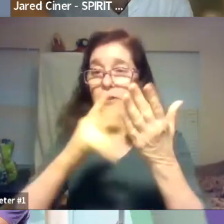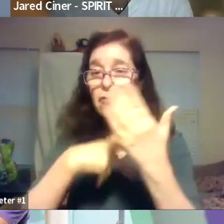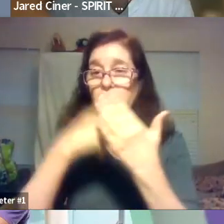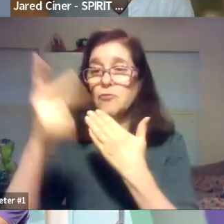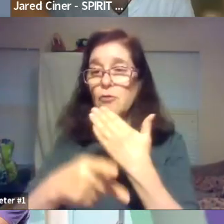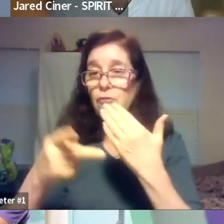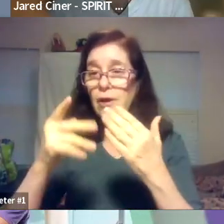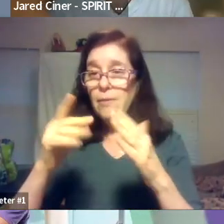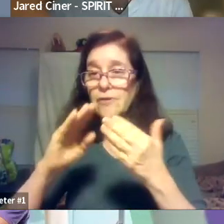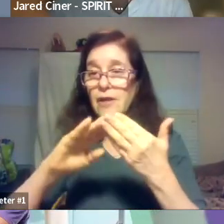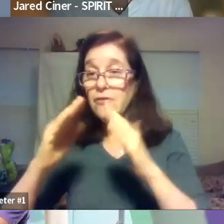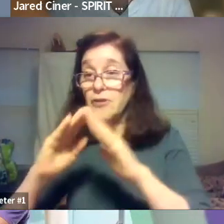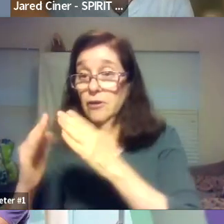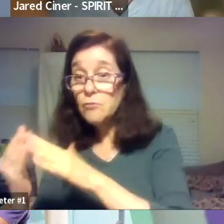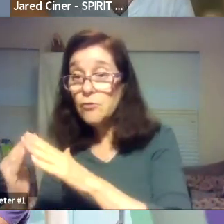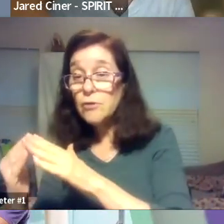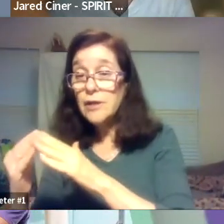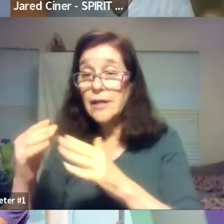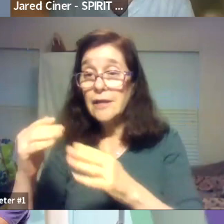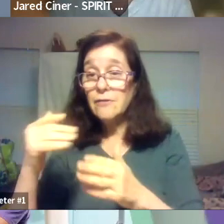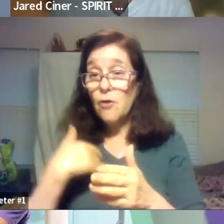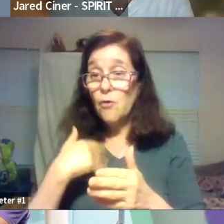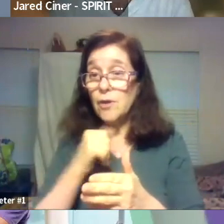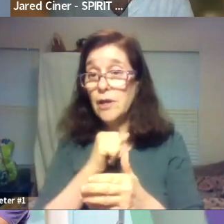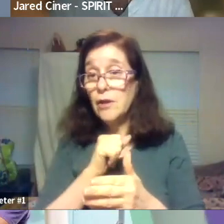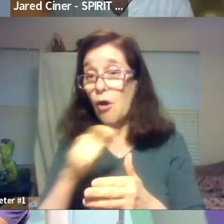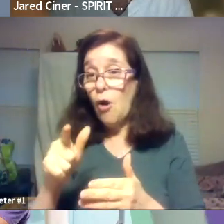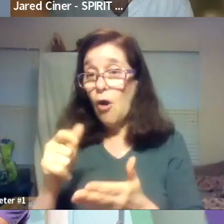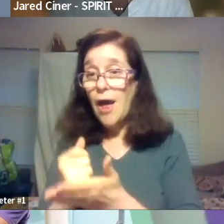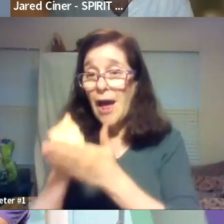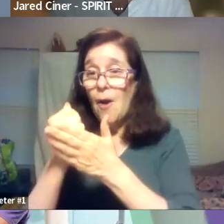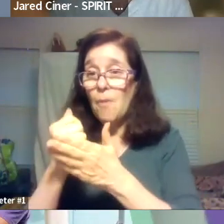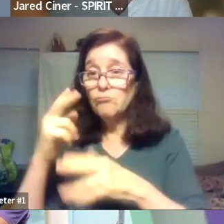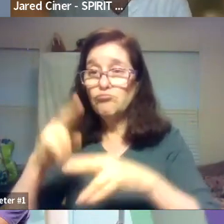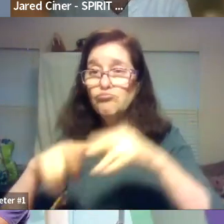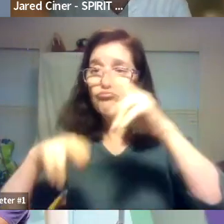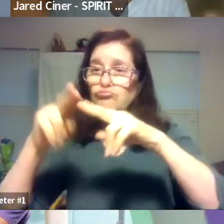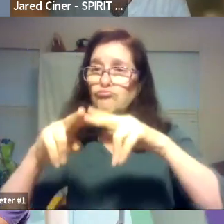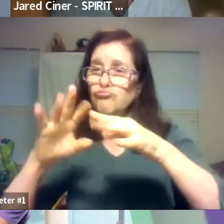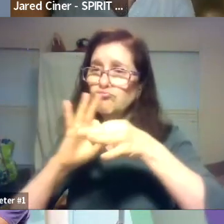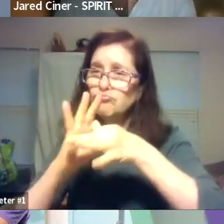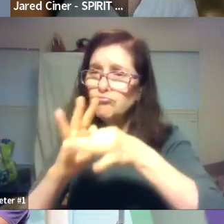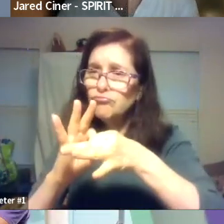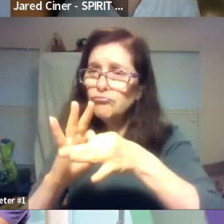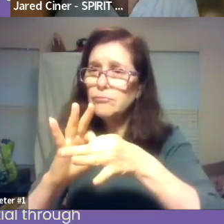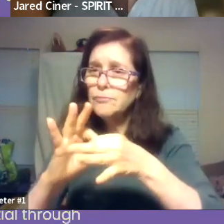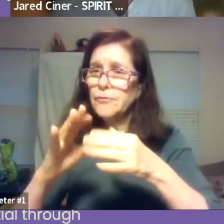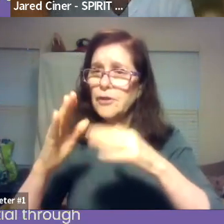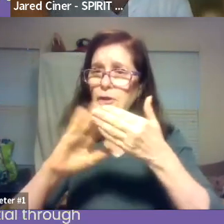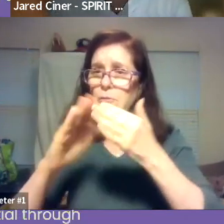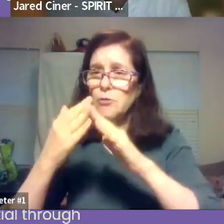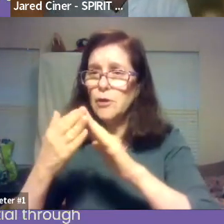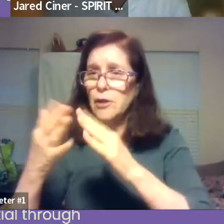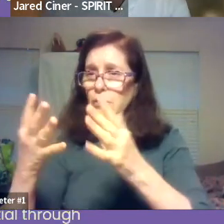um, build that community that we are all seeking. Next slide, please.